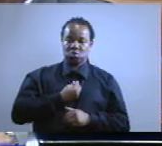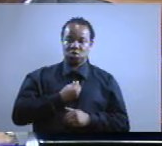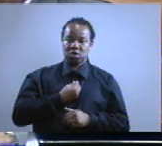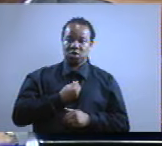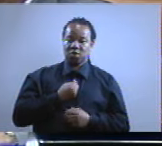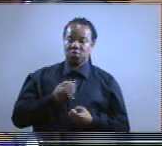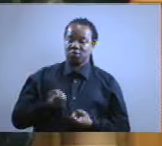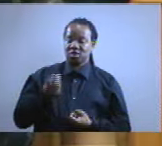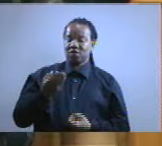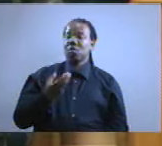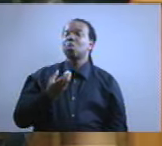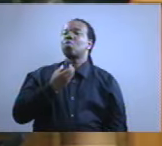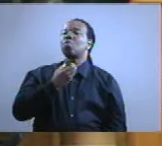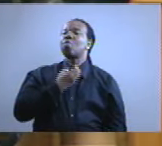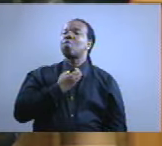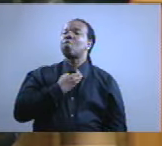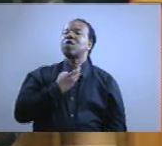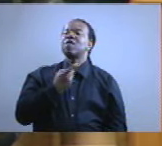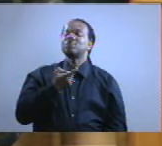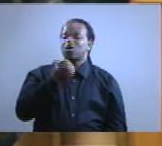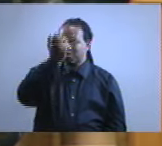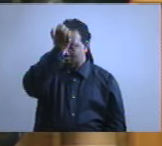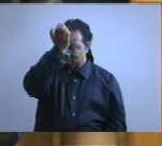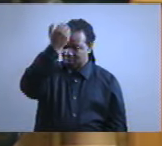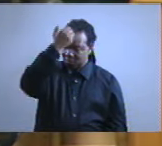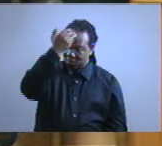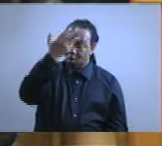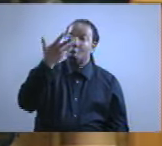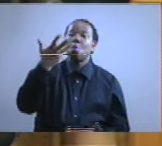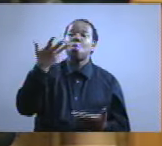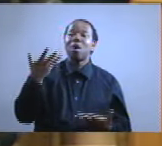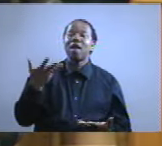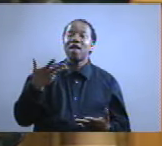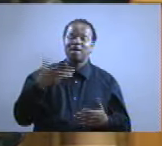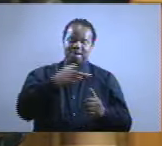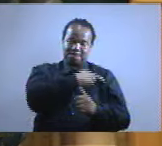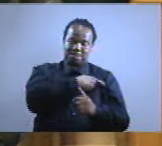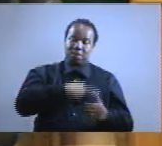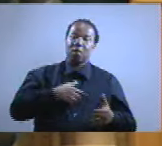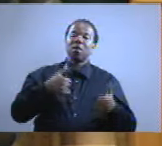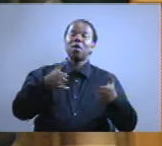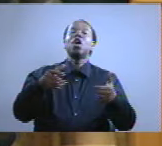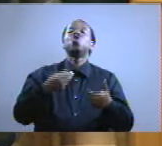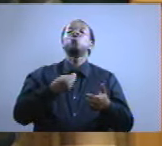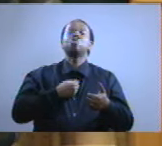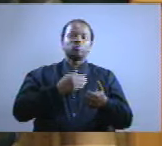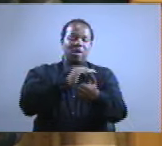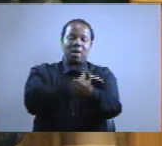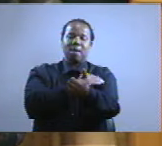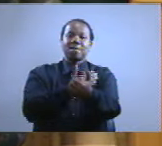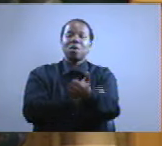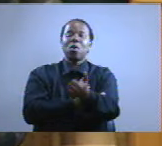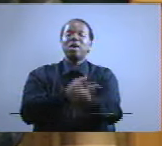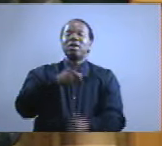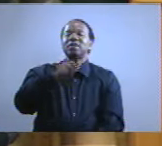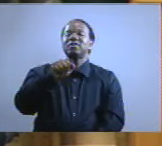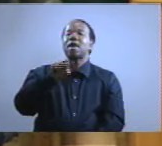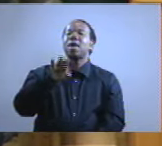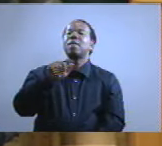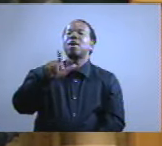awards from President Zuma at the President's Award for Youth Empowerment at the Table Bay Hotel in Cape